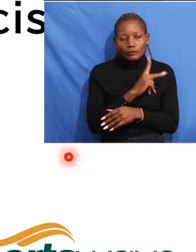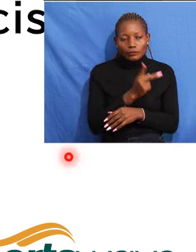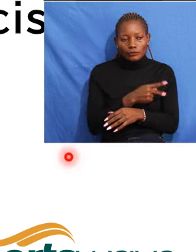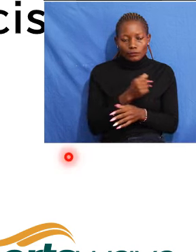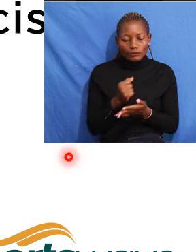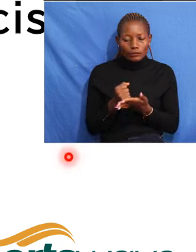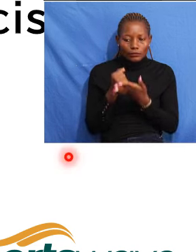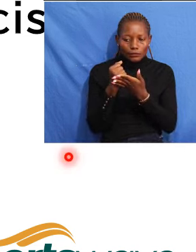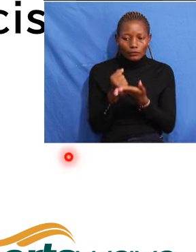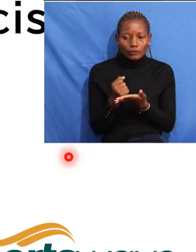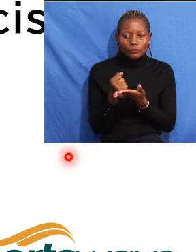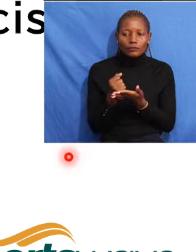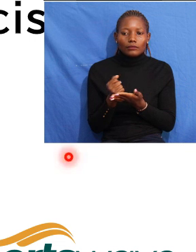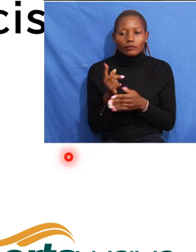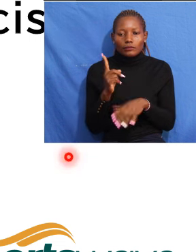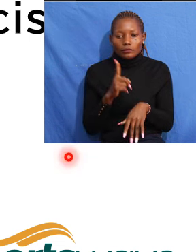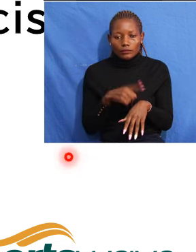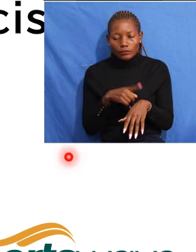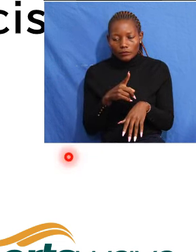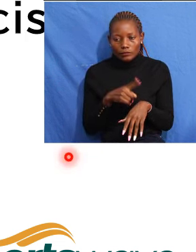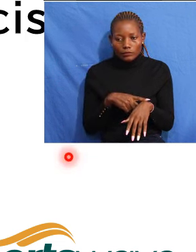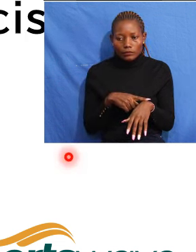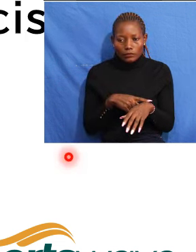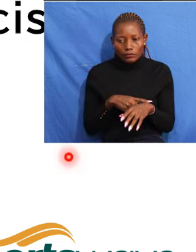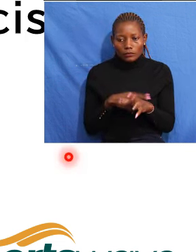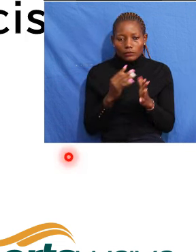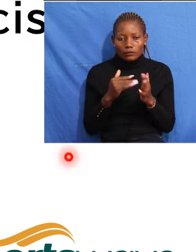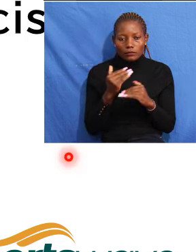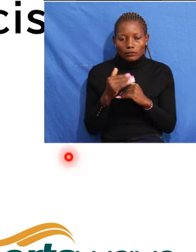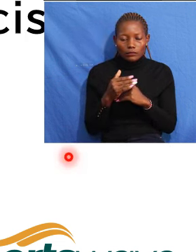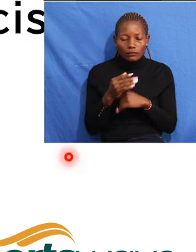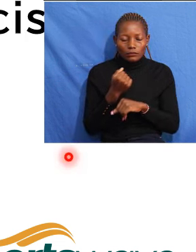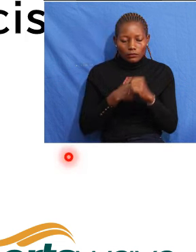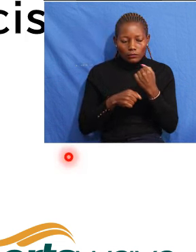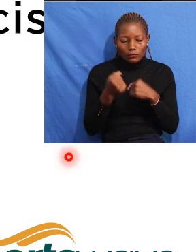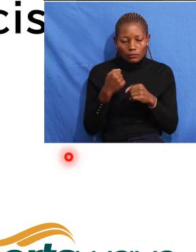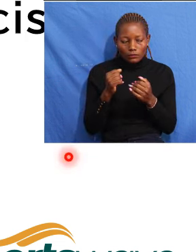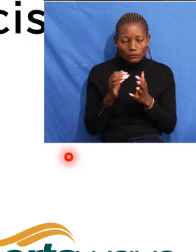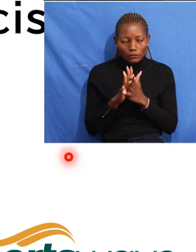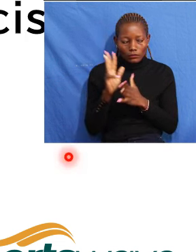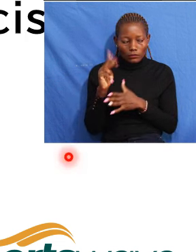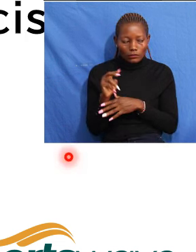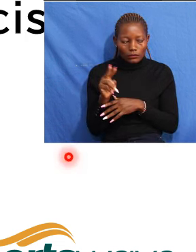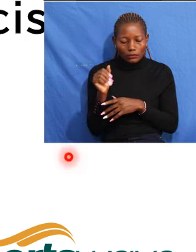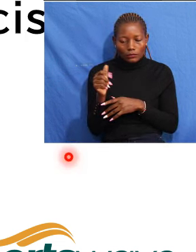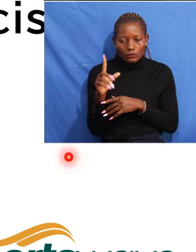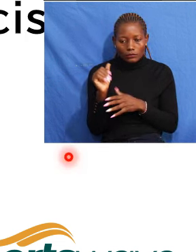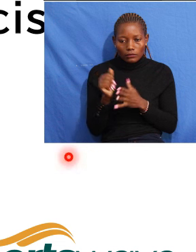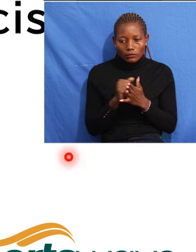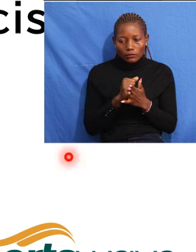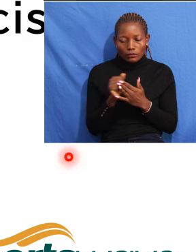be brought about only when the degree of post-exercise muscle damage is very significant.